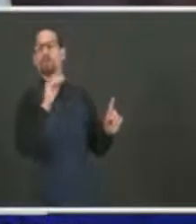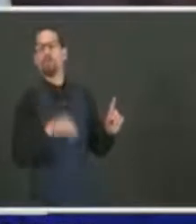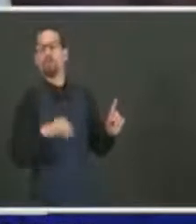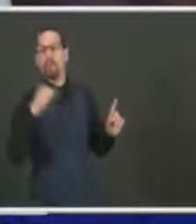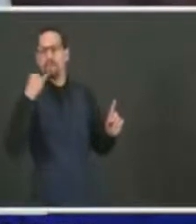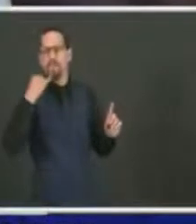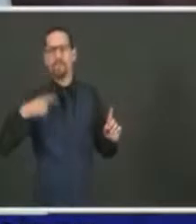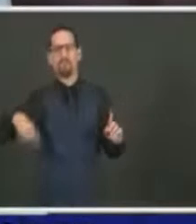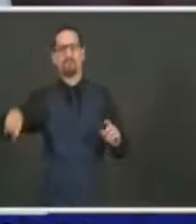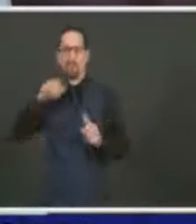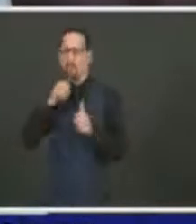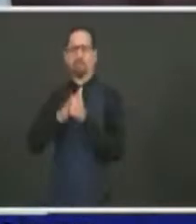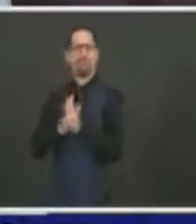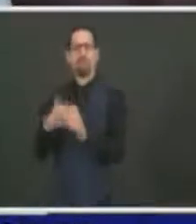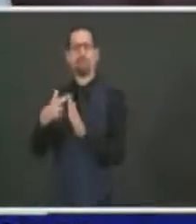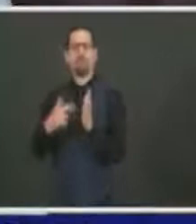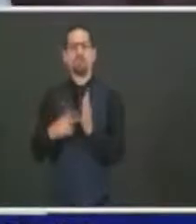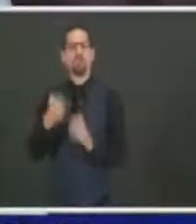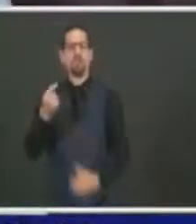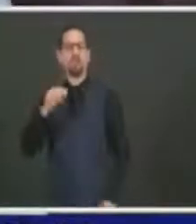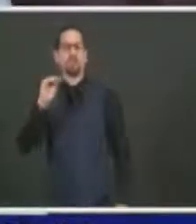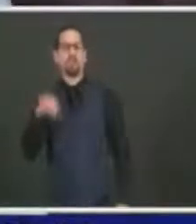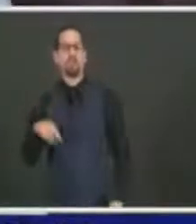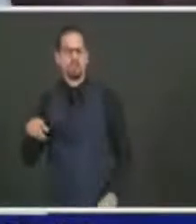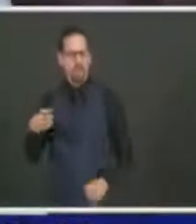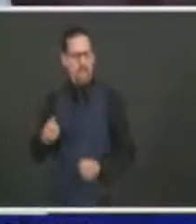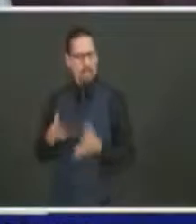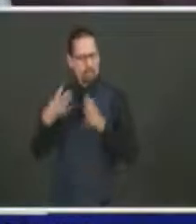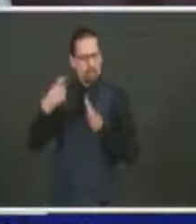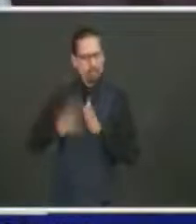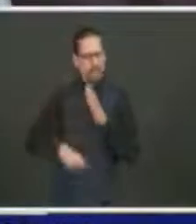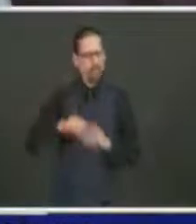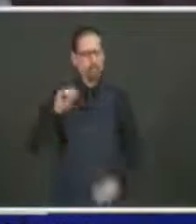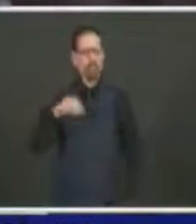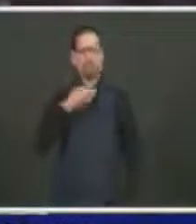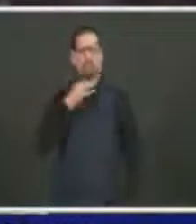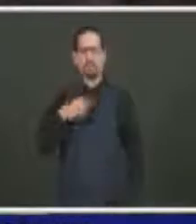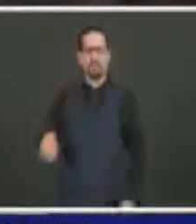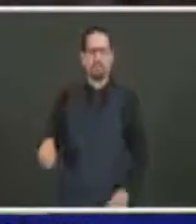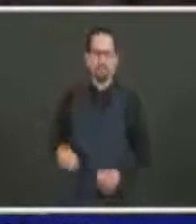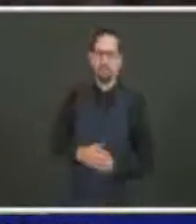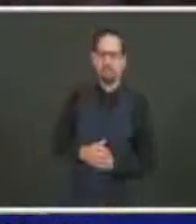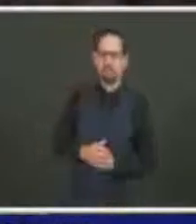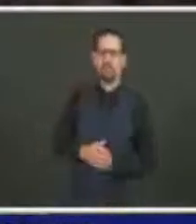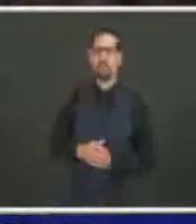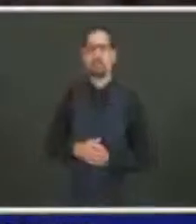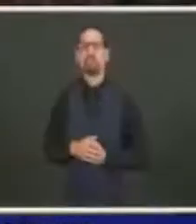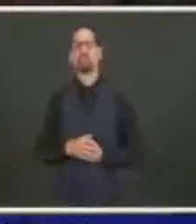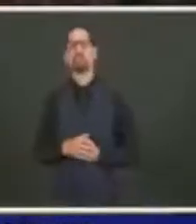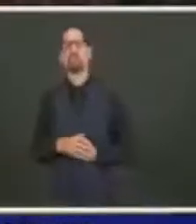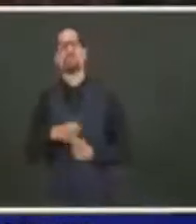will, that have received fines or anything like that to this point?